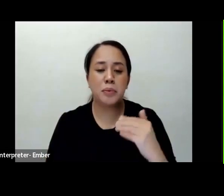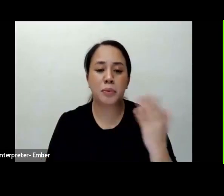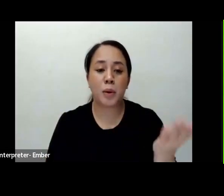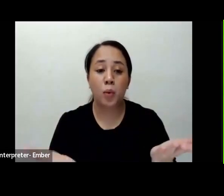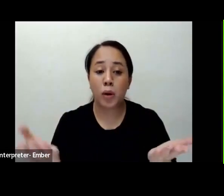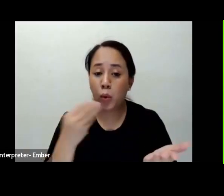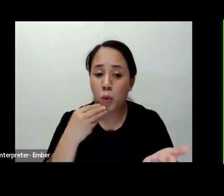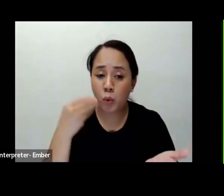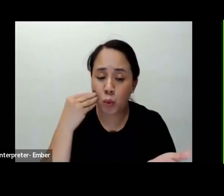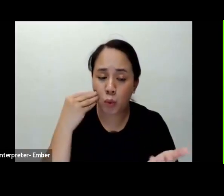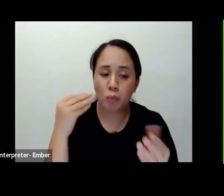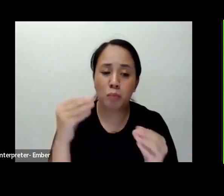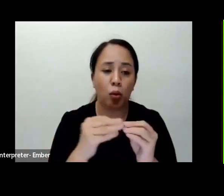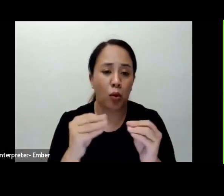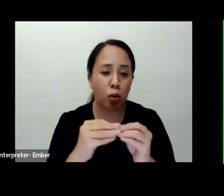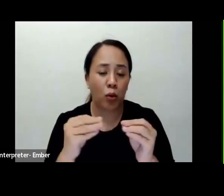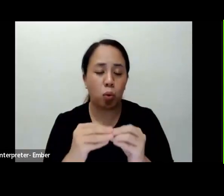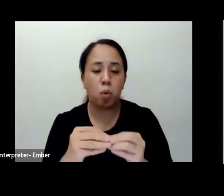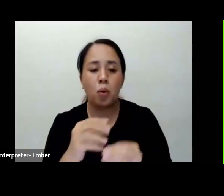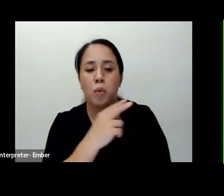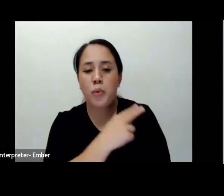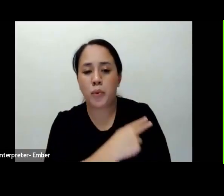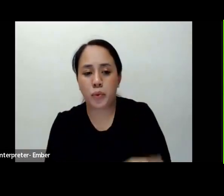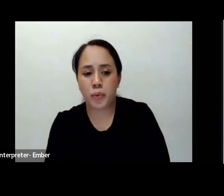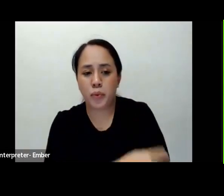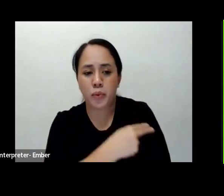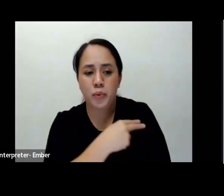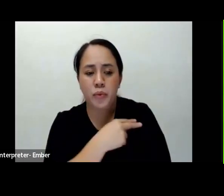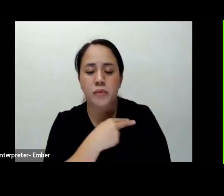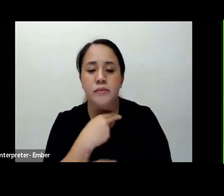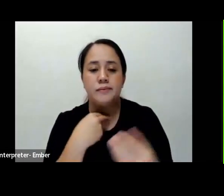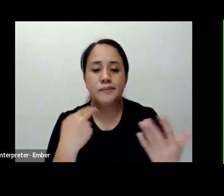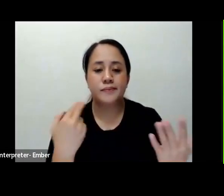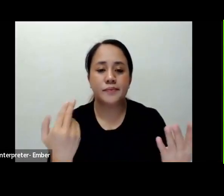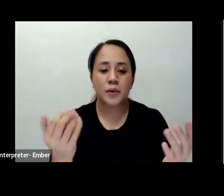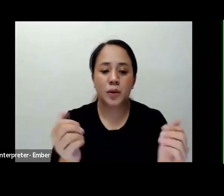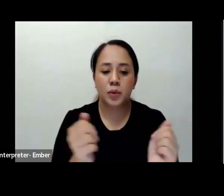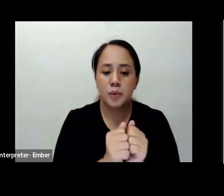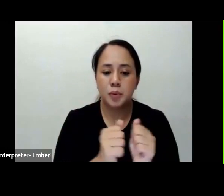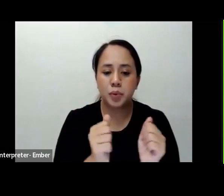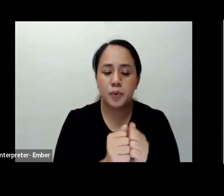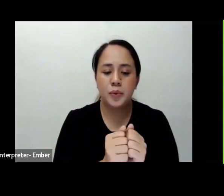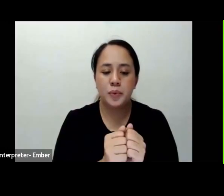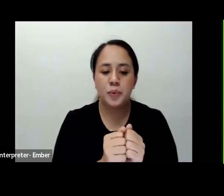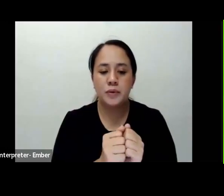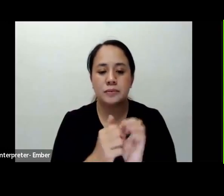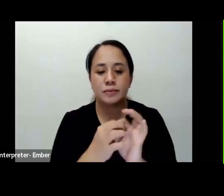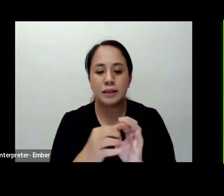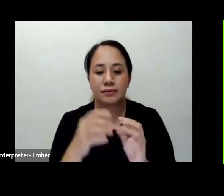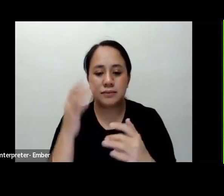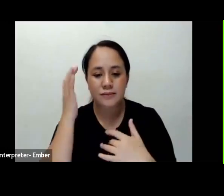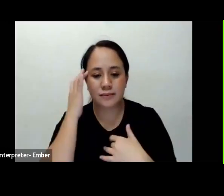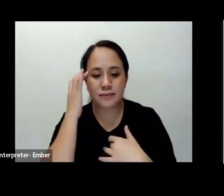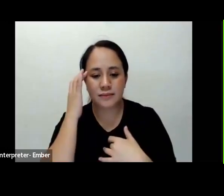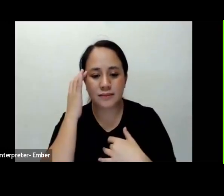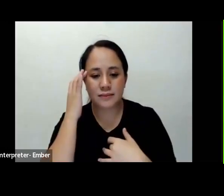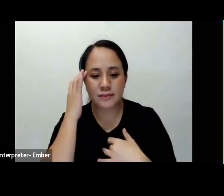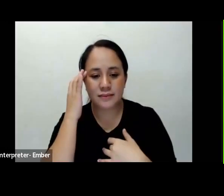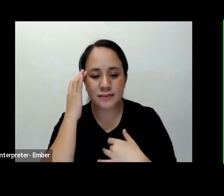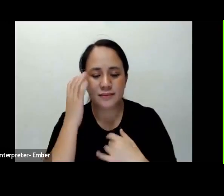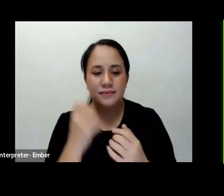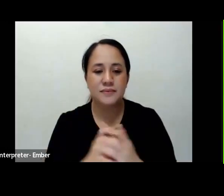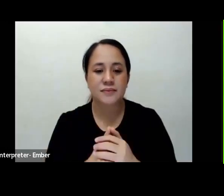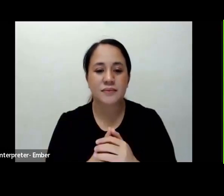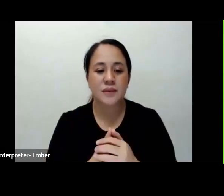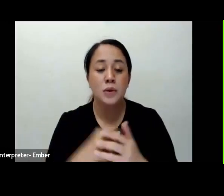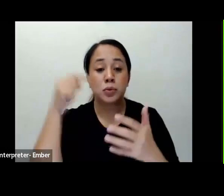and more, or dying in hospitals with intractable diseases. So